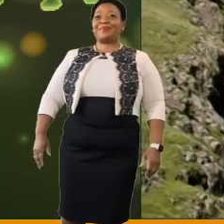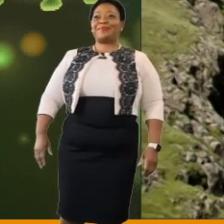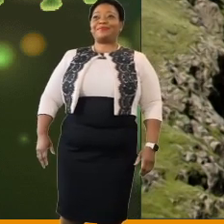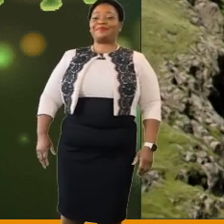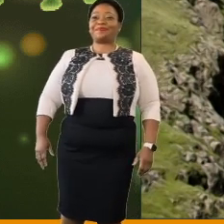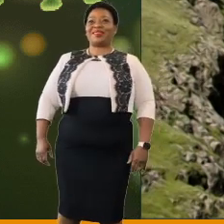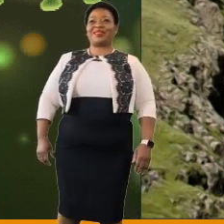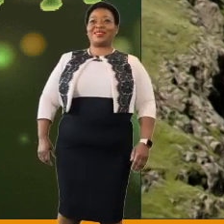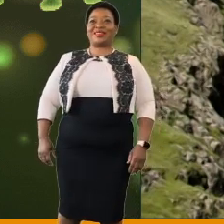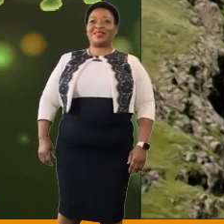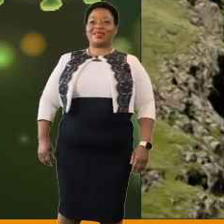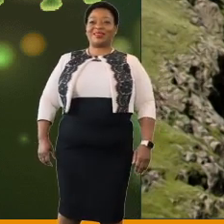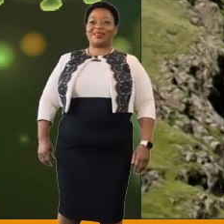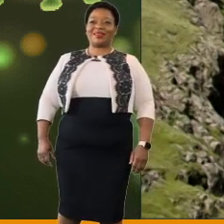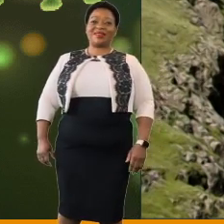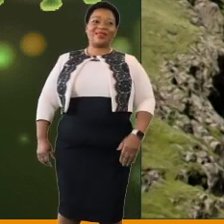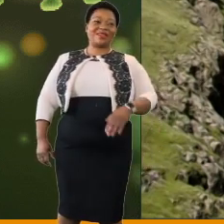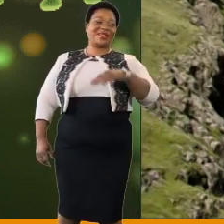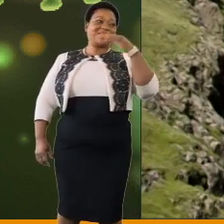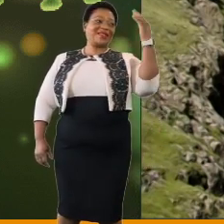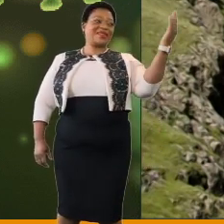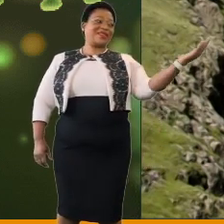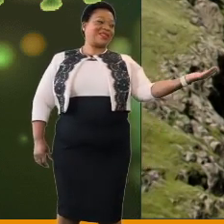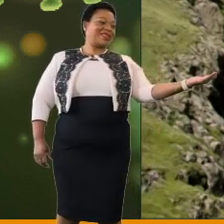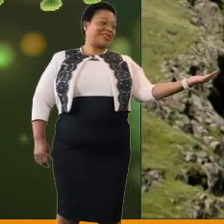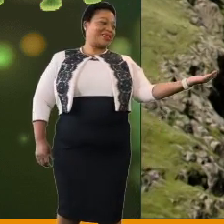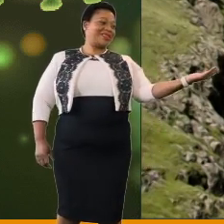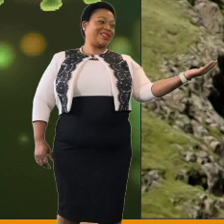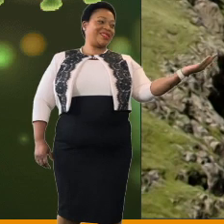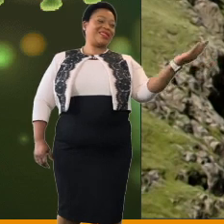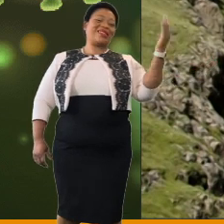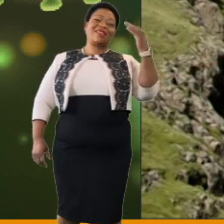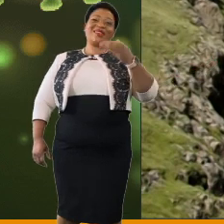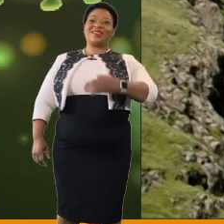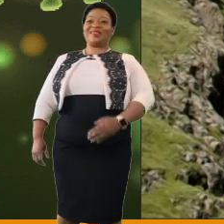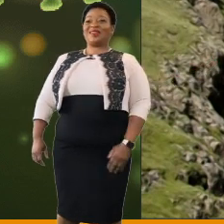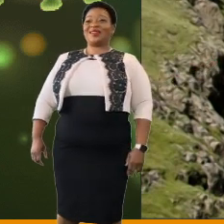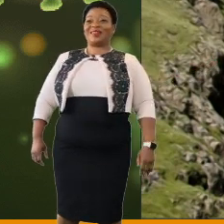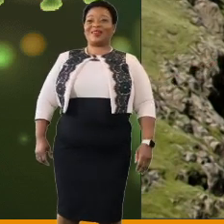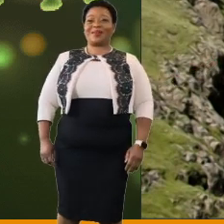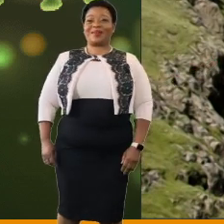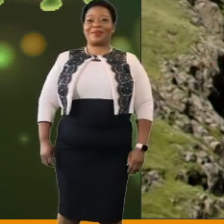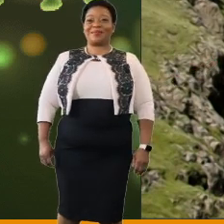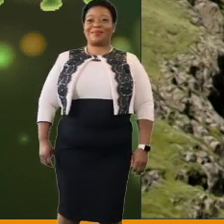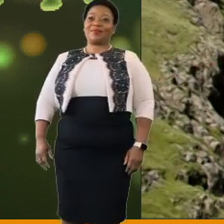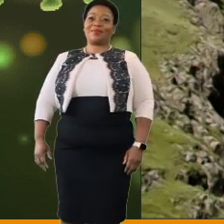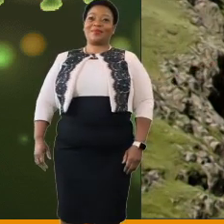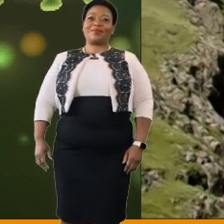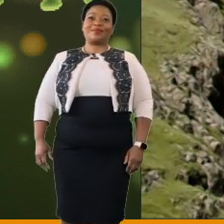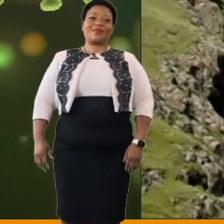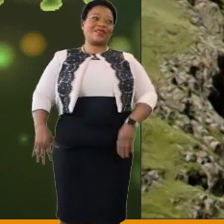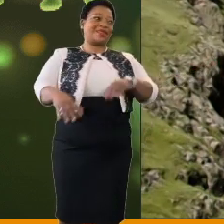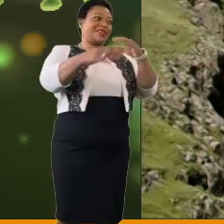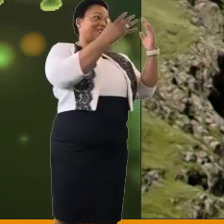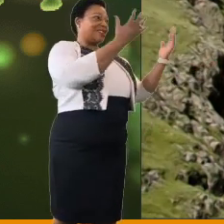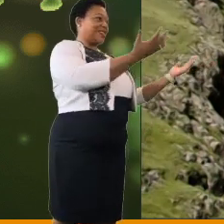draw on to see how that assistance could be given. I think the other point that MEC raises, which is not fully